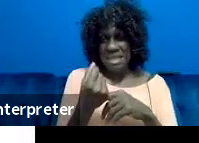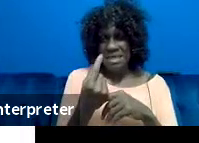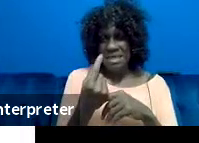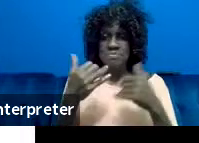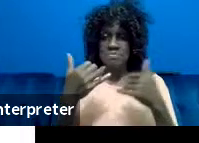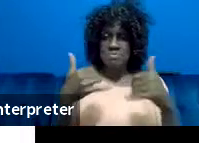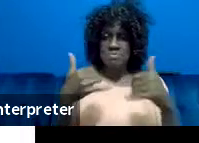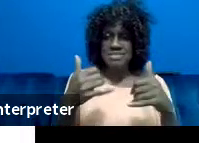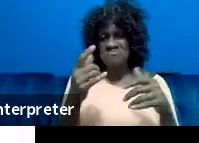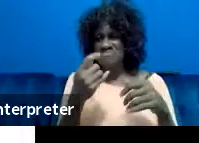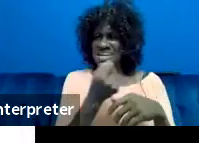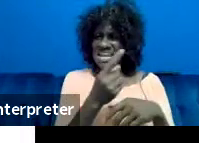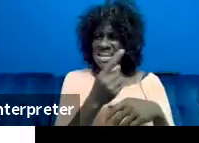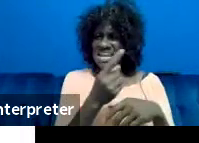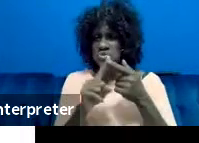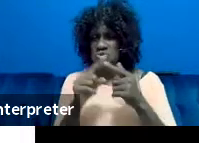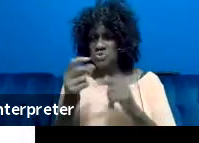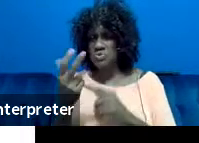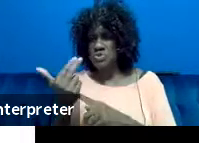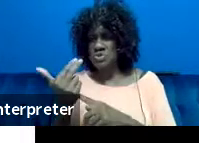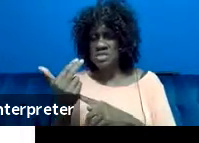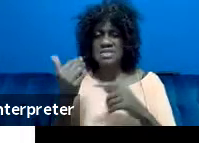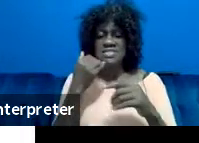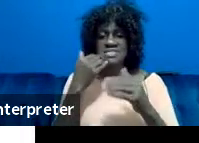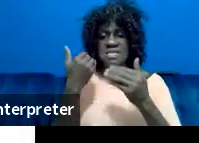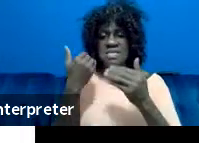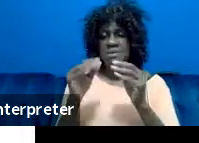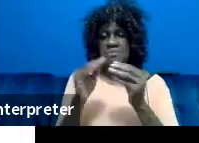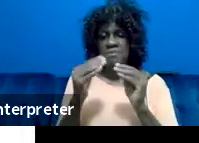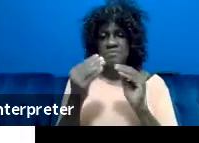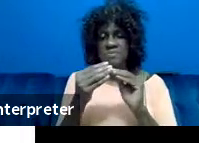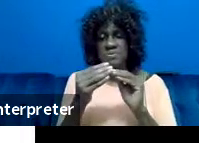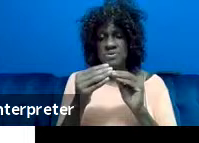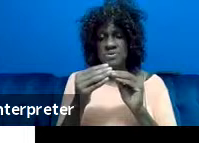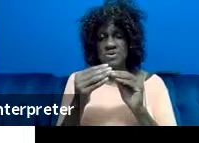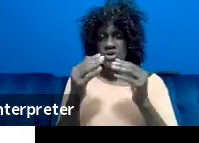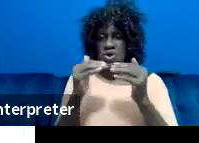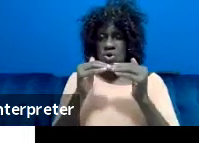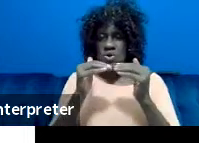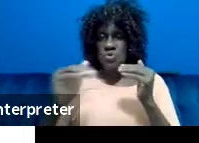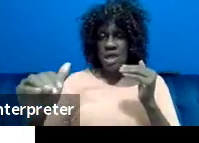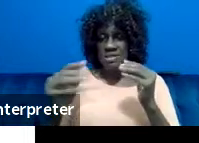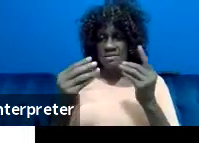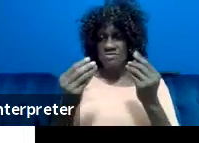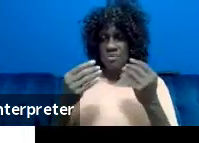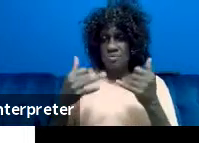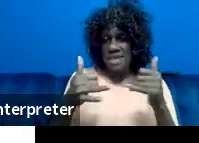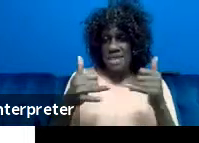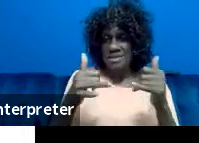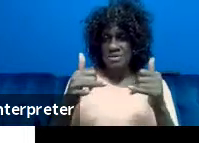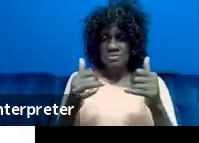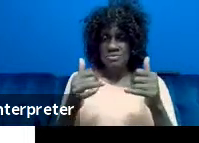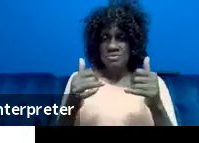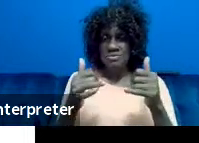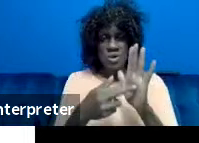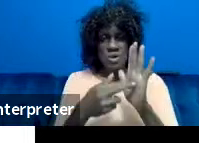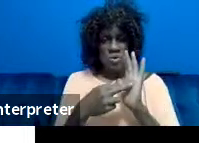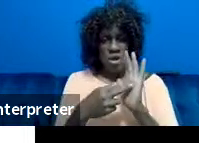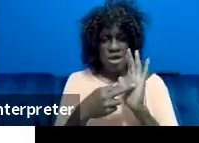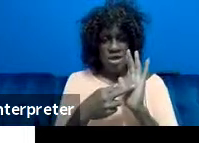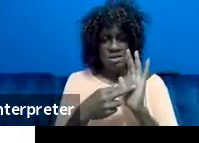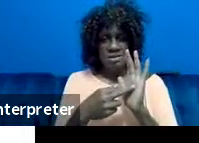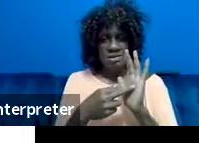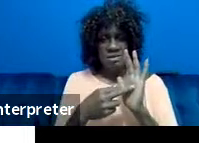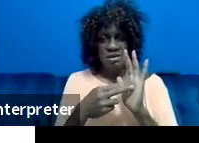components, 11 to 13, it says that the minimum number of ground level play components required on an accessible route is